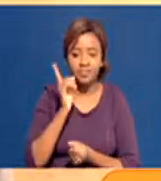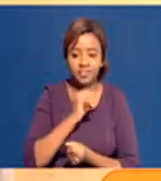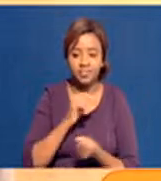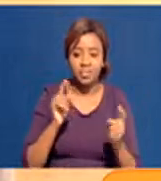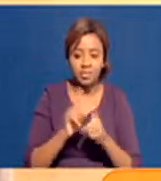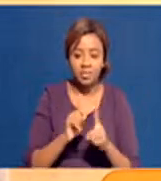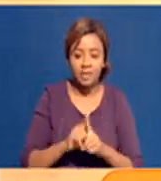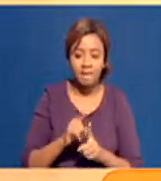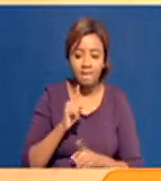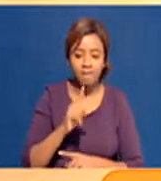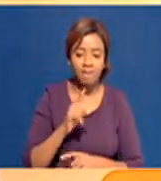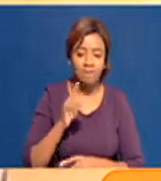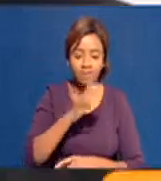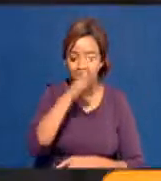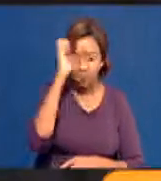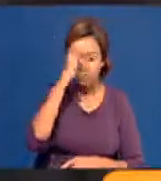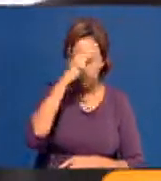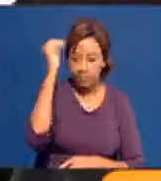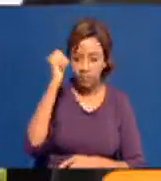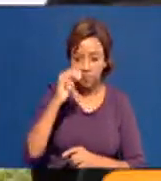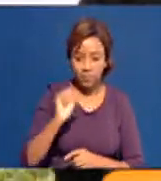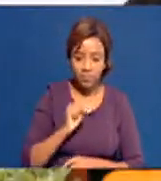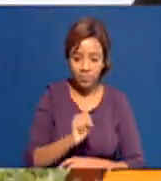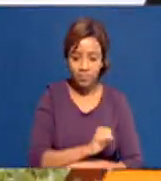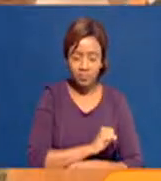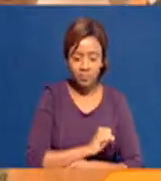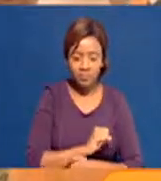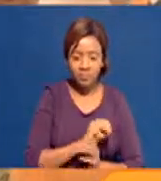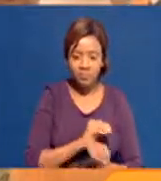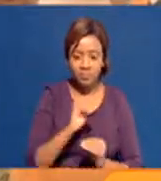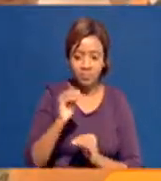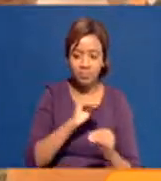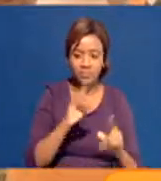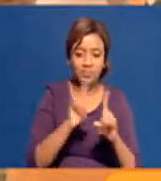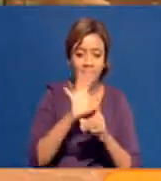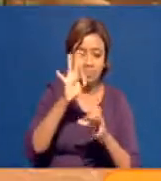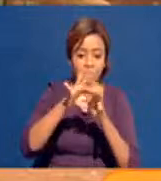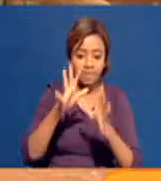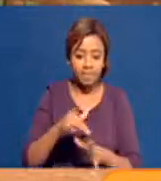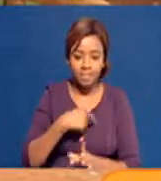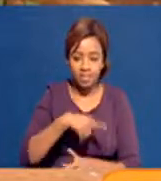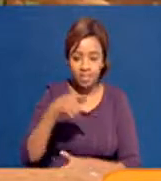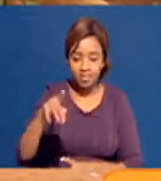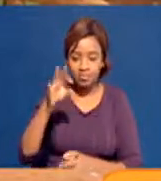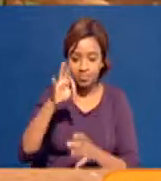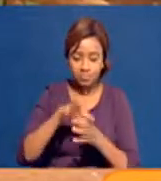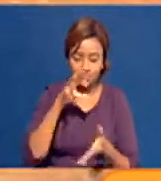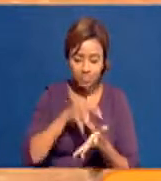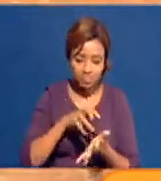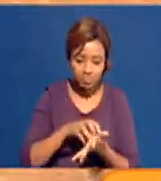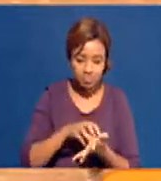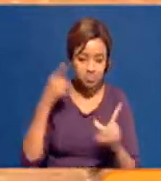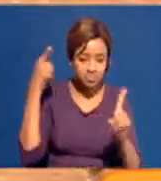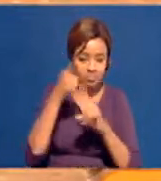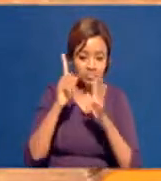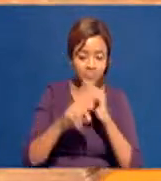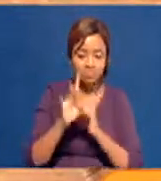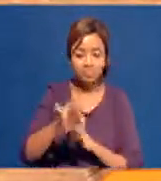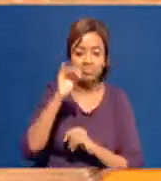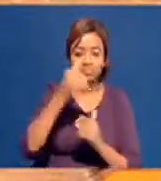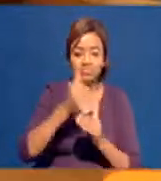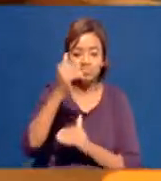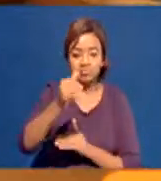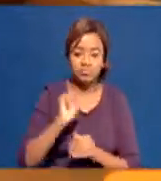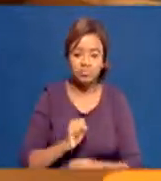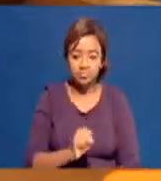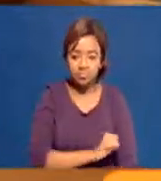the Elgeyo Marakwet County Senate by-election. Voters in the county took to their respective polling stations to elect their next senator to